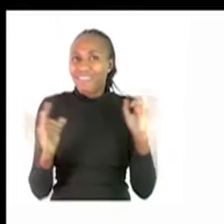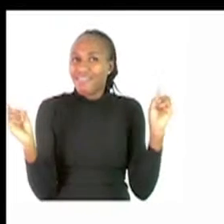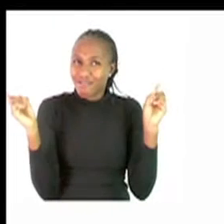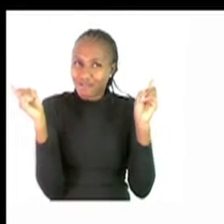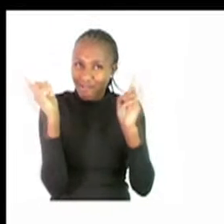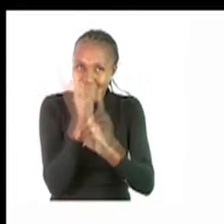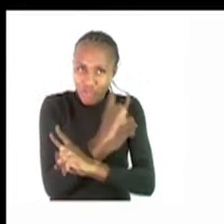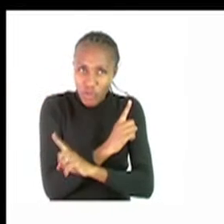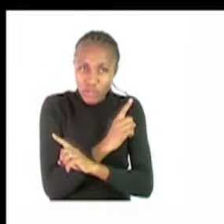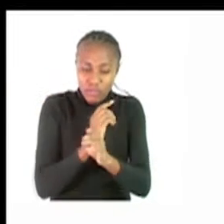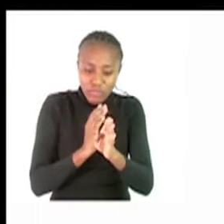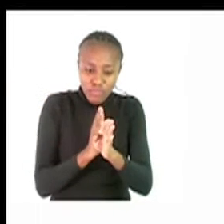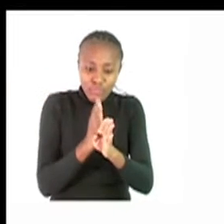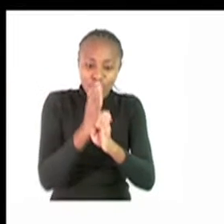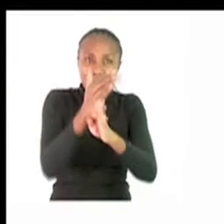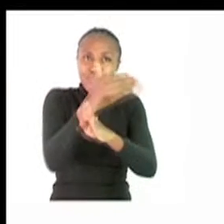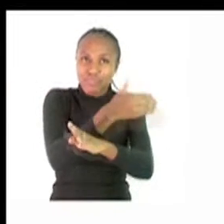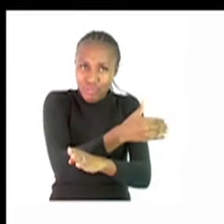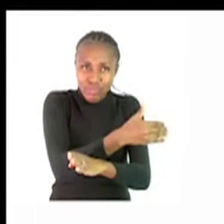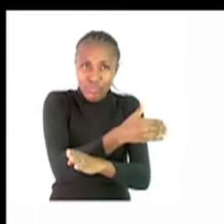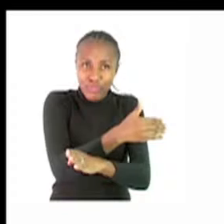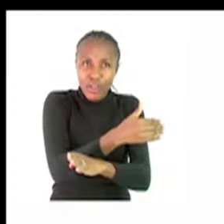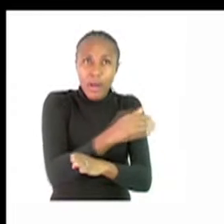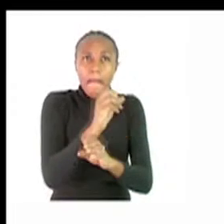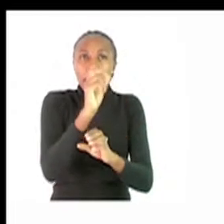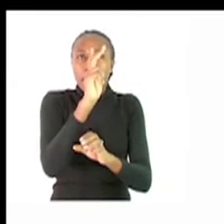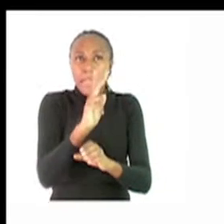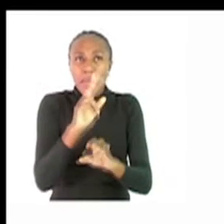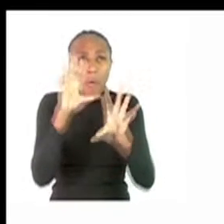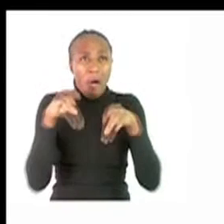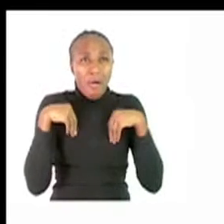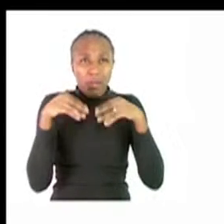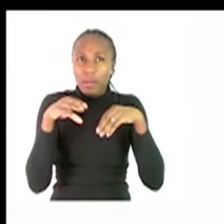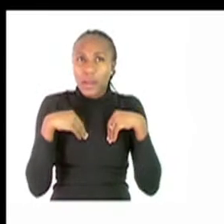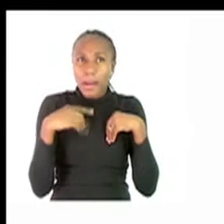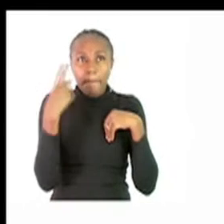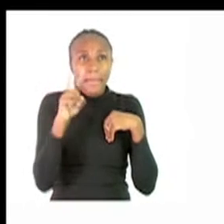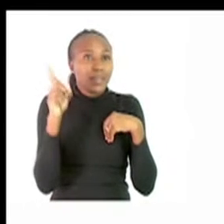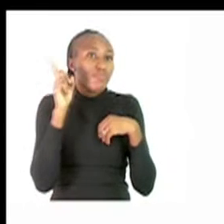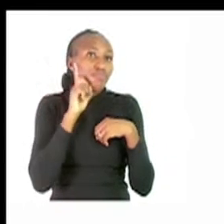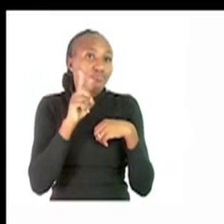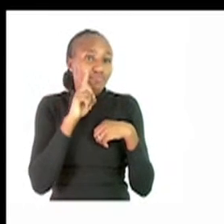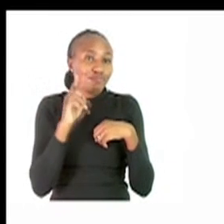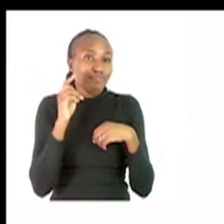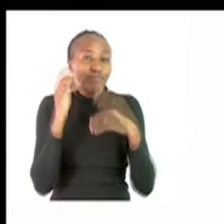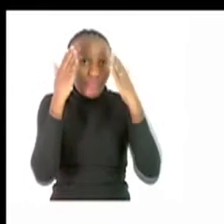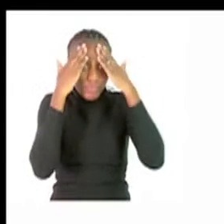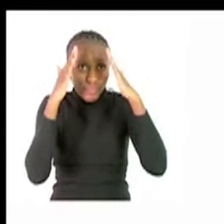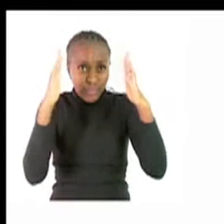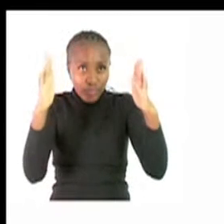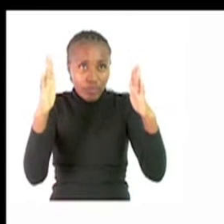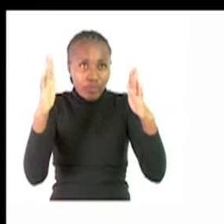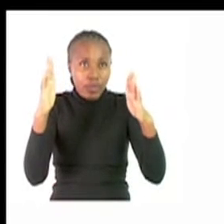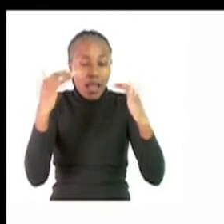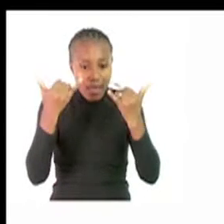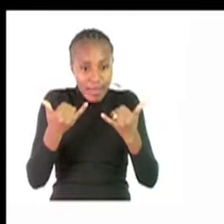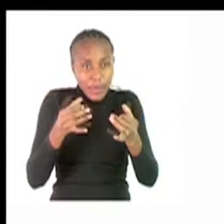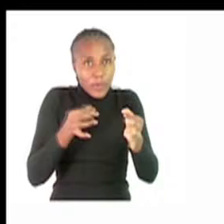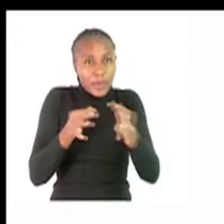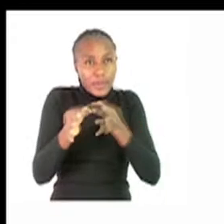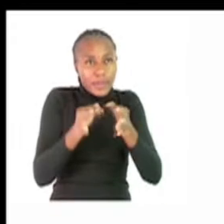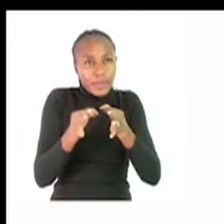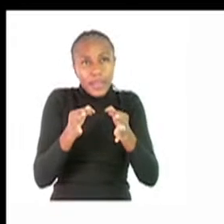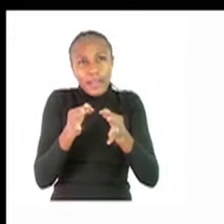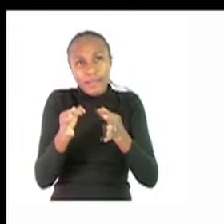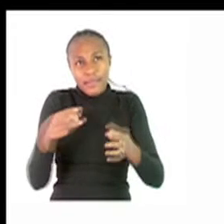nation, especially people that are easily convinced. Now, let's look at some of the ways how HIV/AIDS